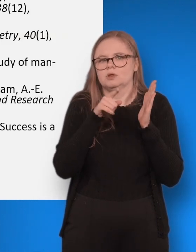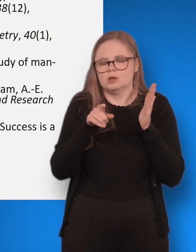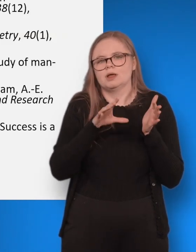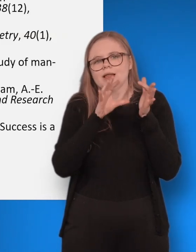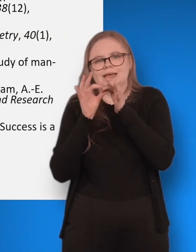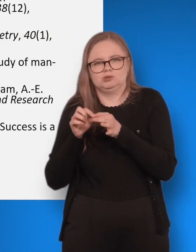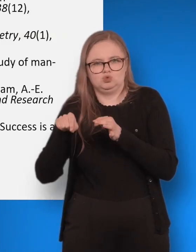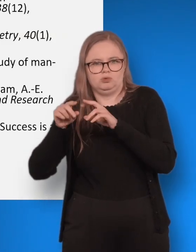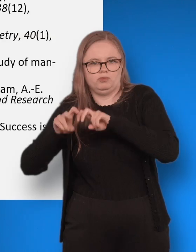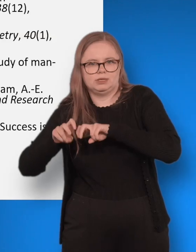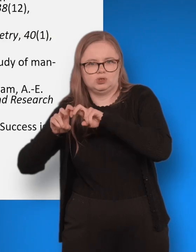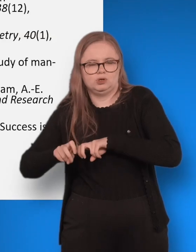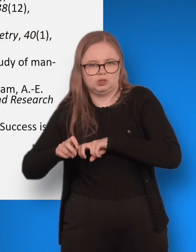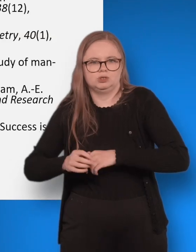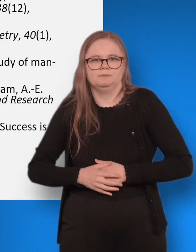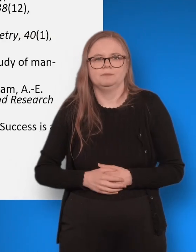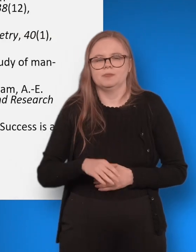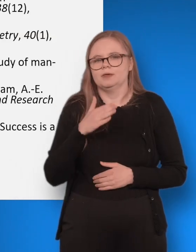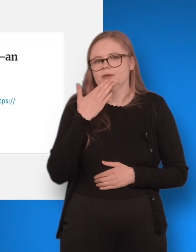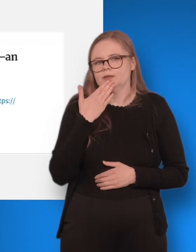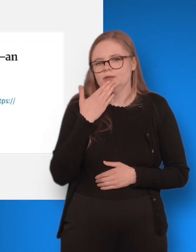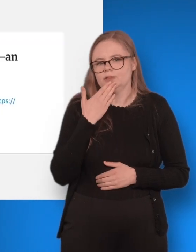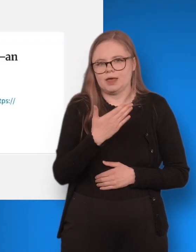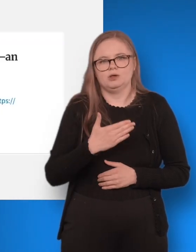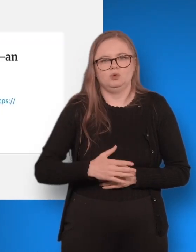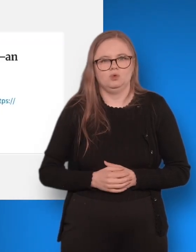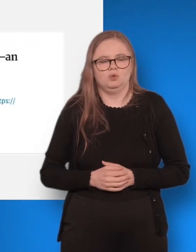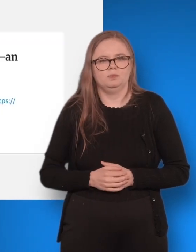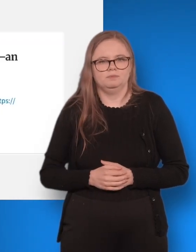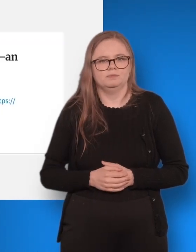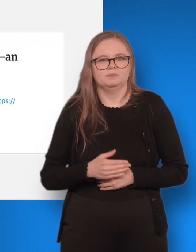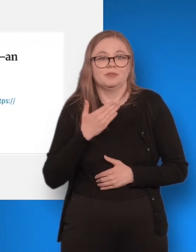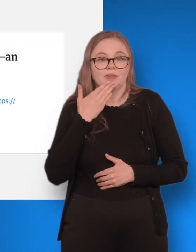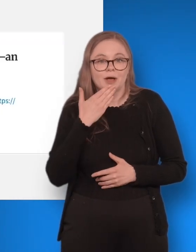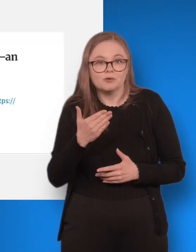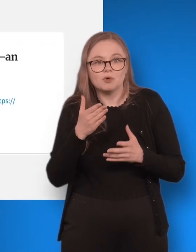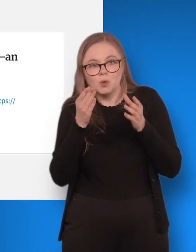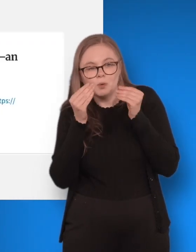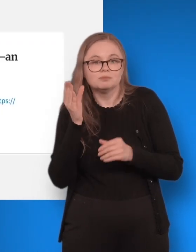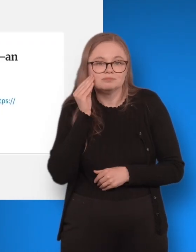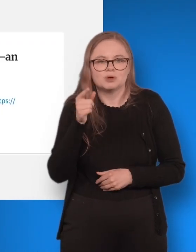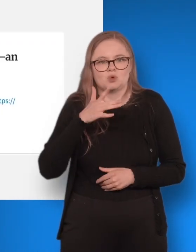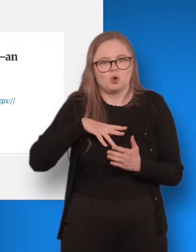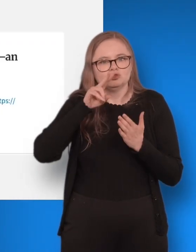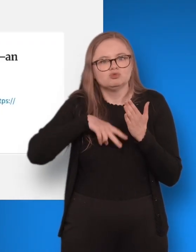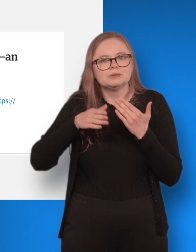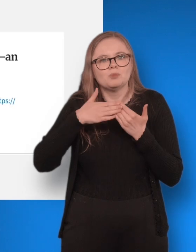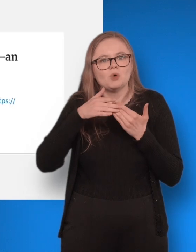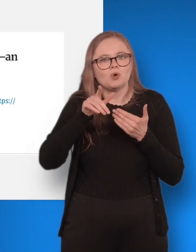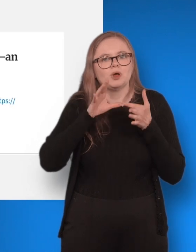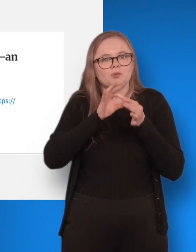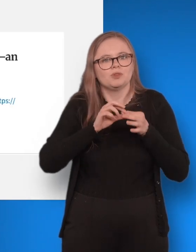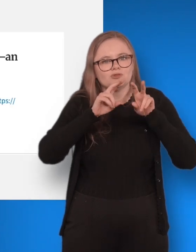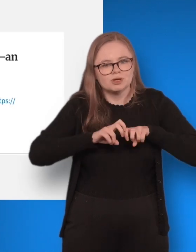the research. And thank you for listening. And if you want to read more about the study,